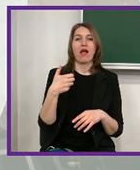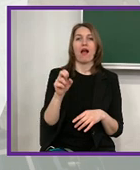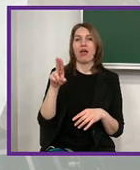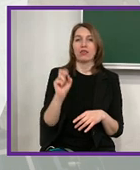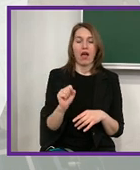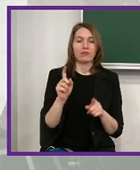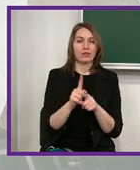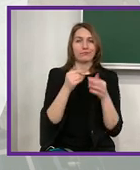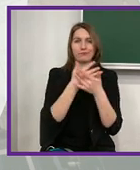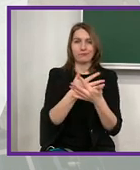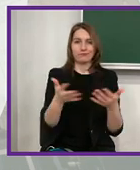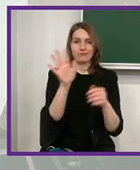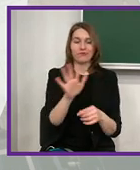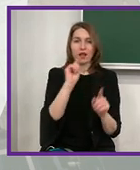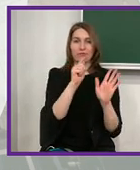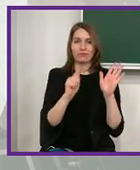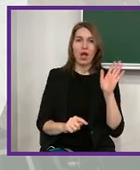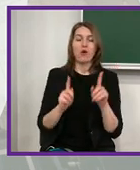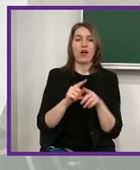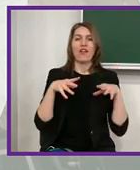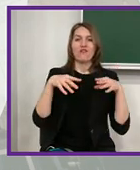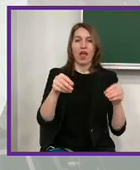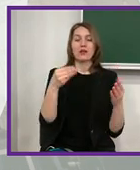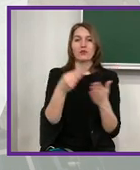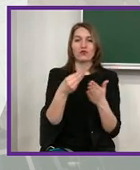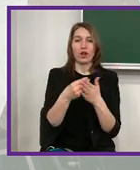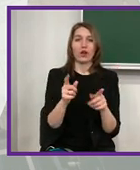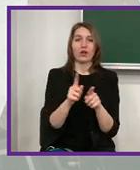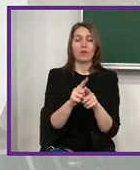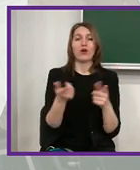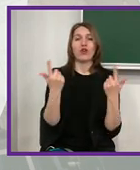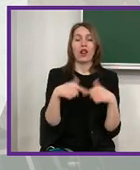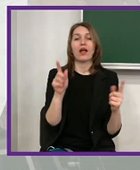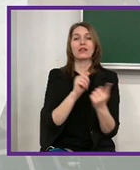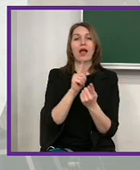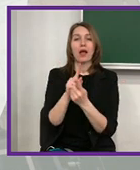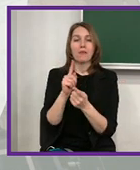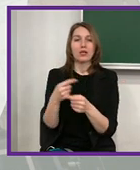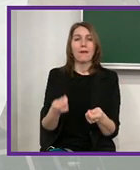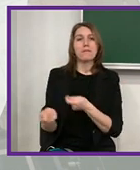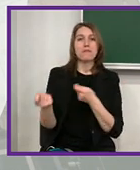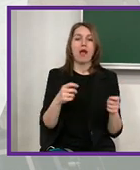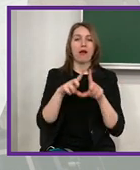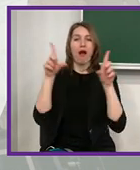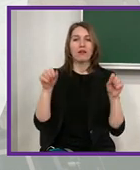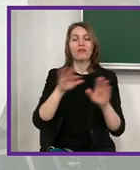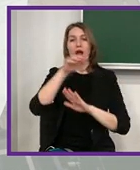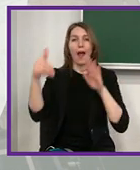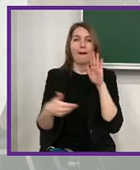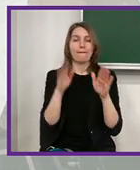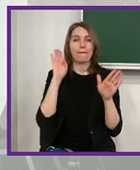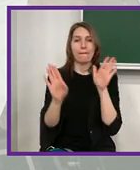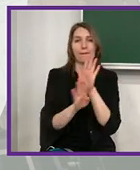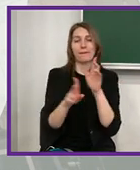but also meeting with suppliers primarily and sub-suppliers to evaluate the business processes they have in